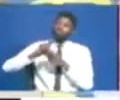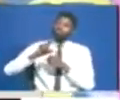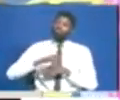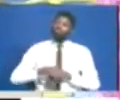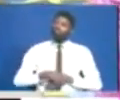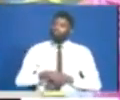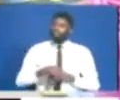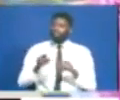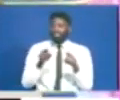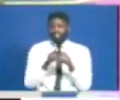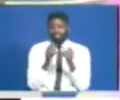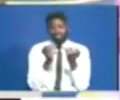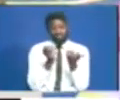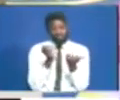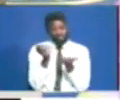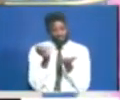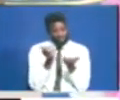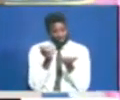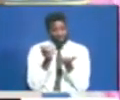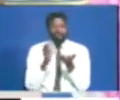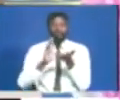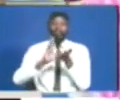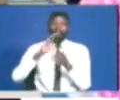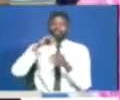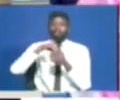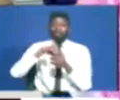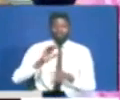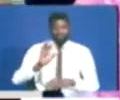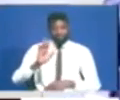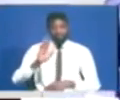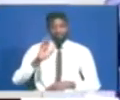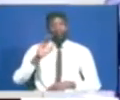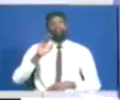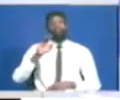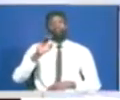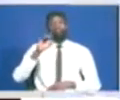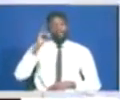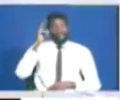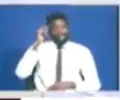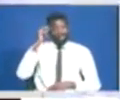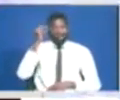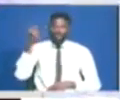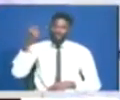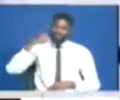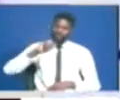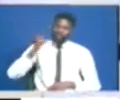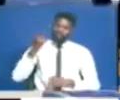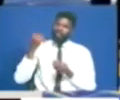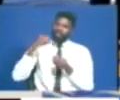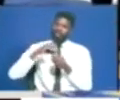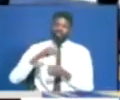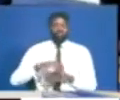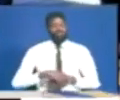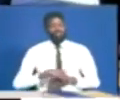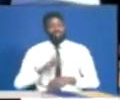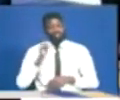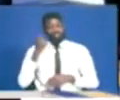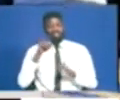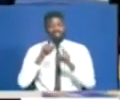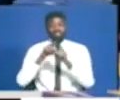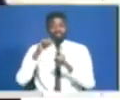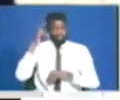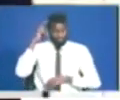biashara investors kutoka Saudi Arabia waje Kenya kwa wingi. Saudi Arabia and Kenya have over the years developed